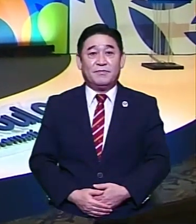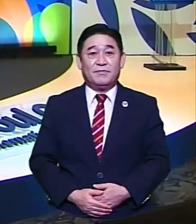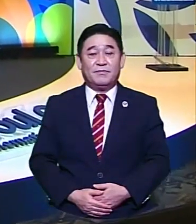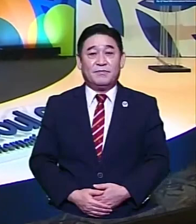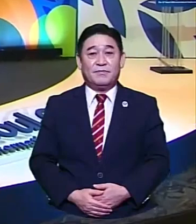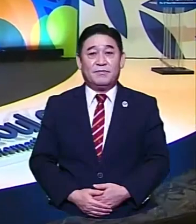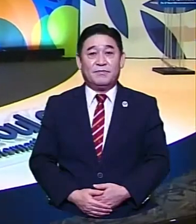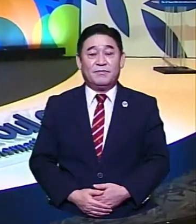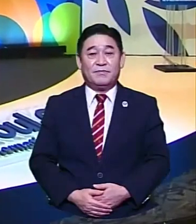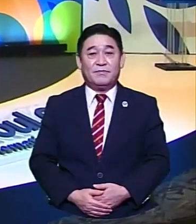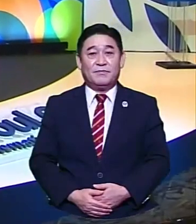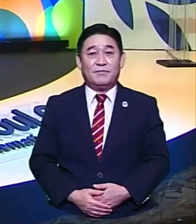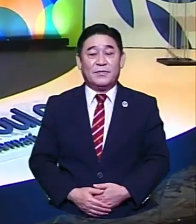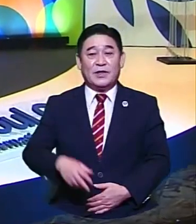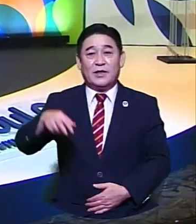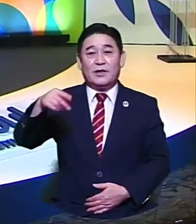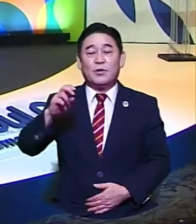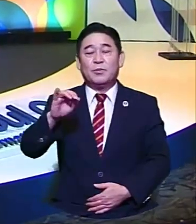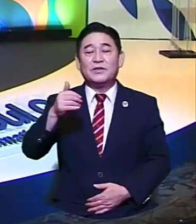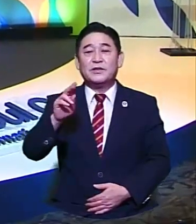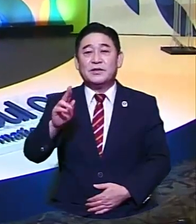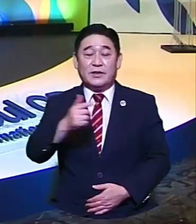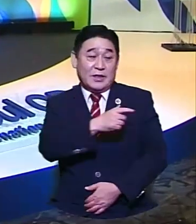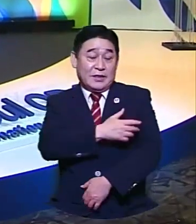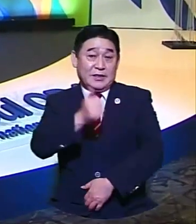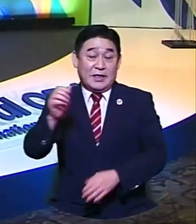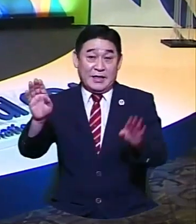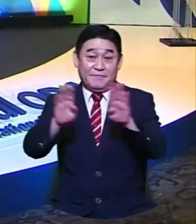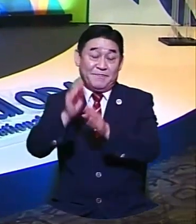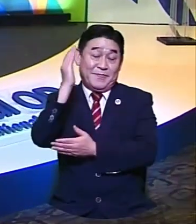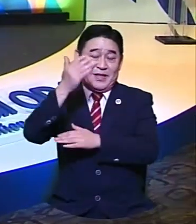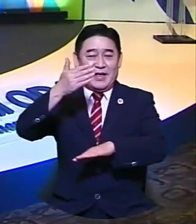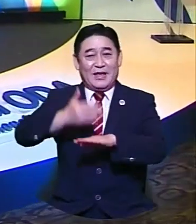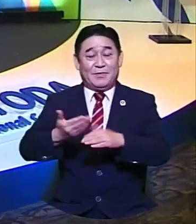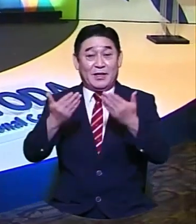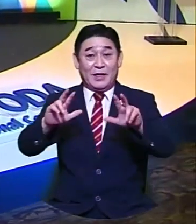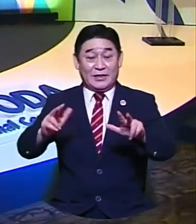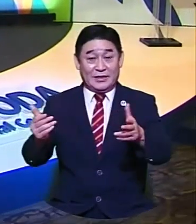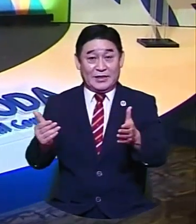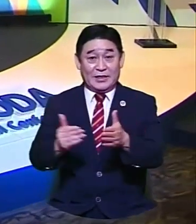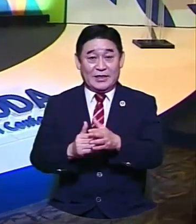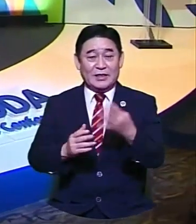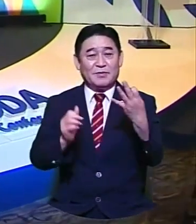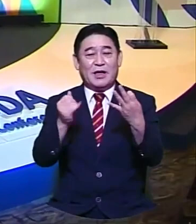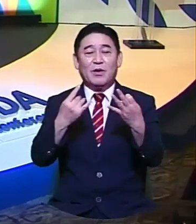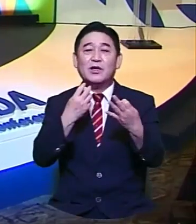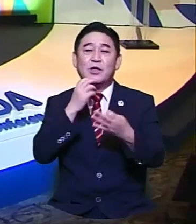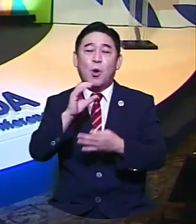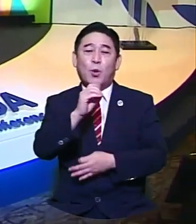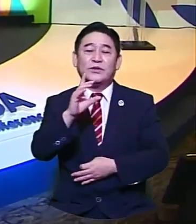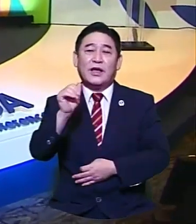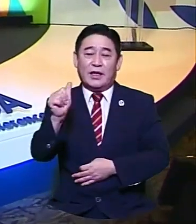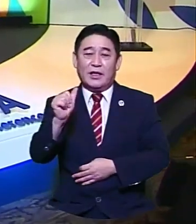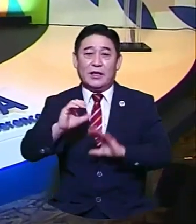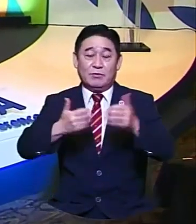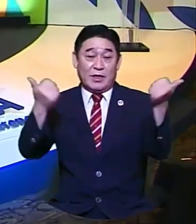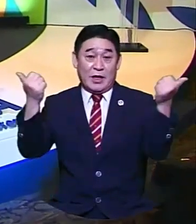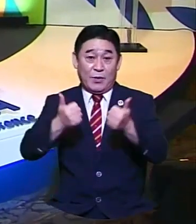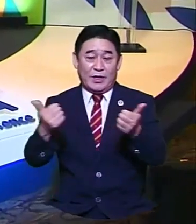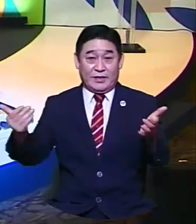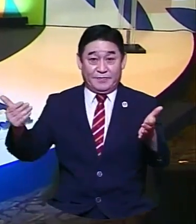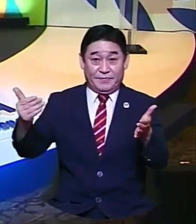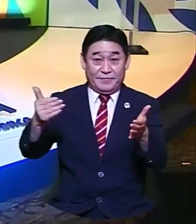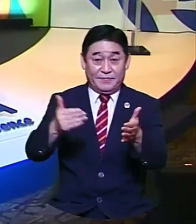Now announce that the 14th Seoul ODA International Conference is officially concluded. On behalf of Ministry of